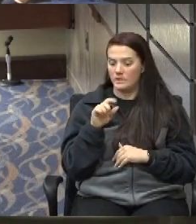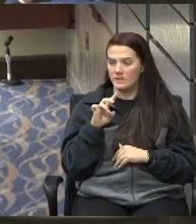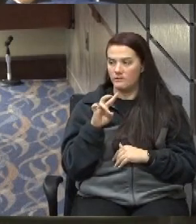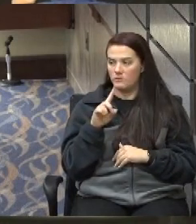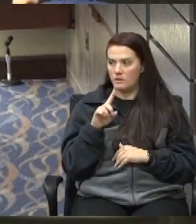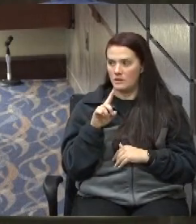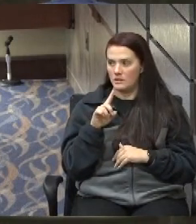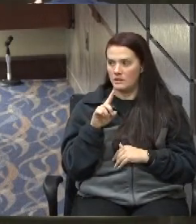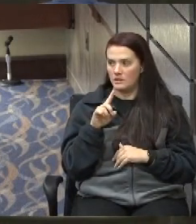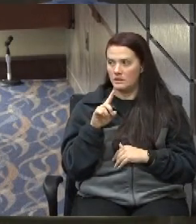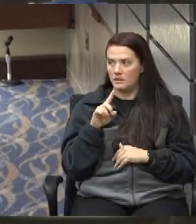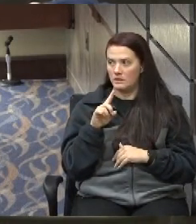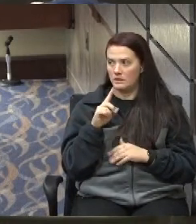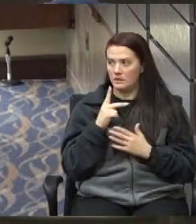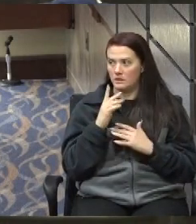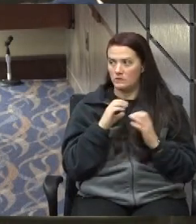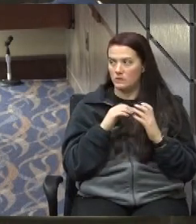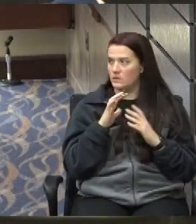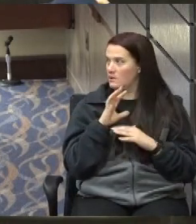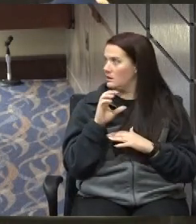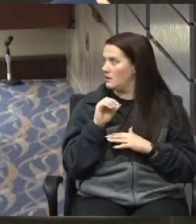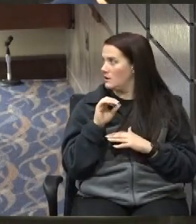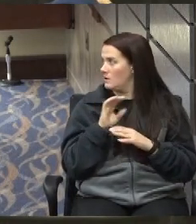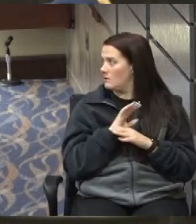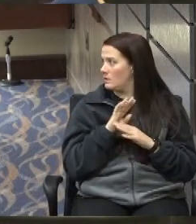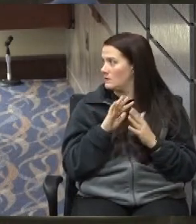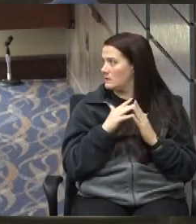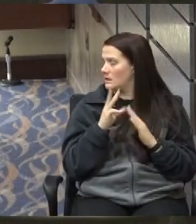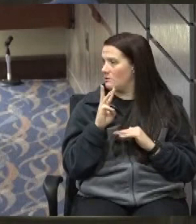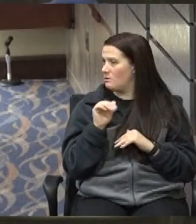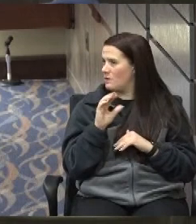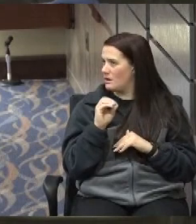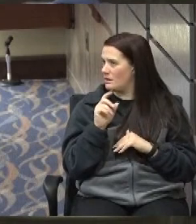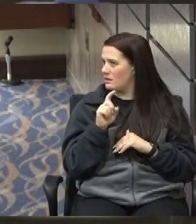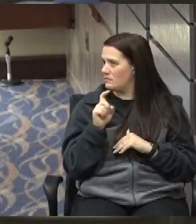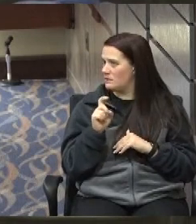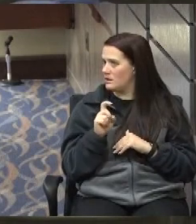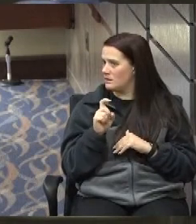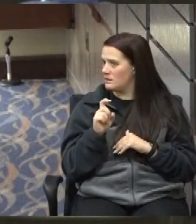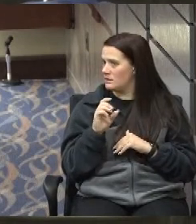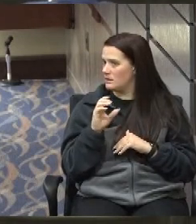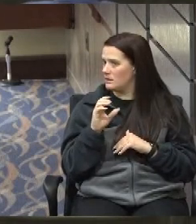551.071, Thale Construction Company Incorporated versus City of Waco, Texas, cause number